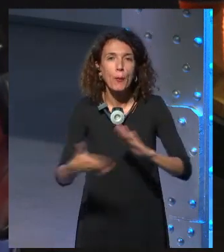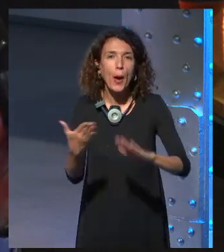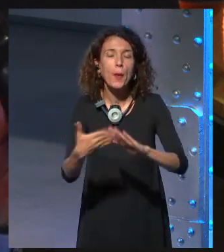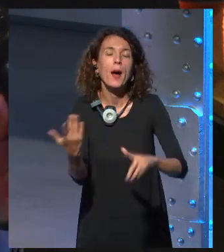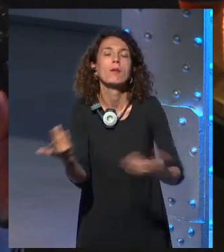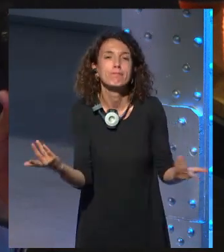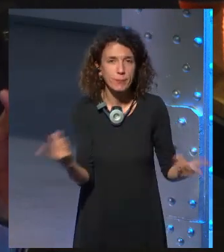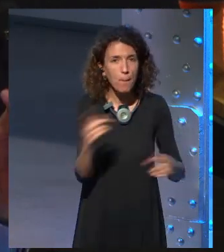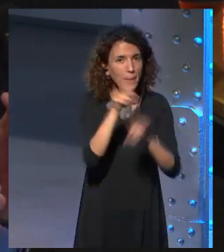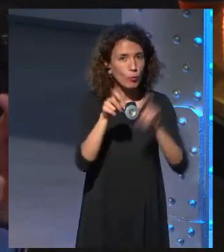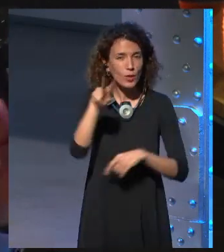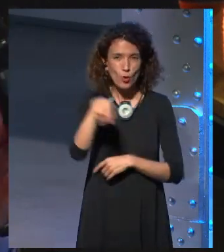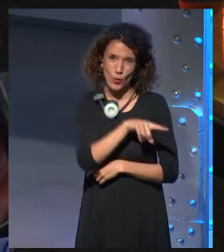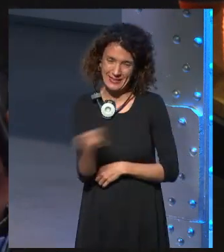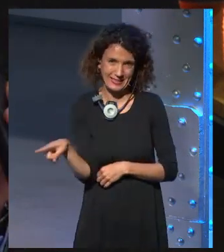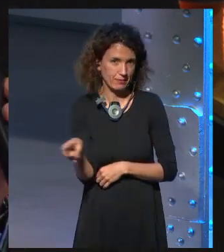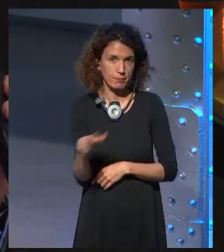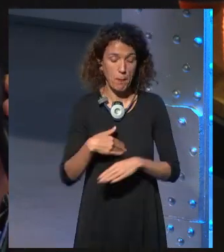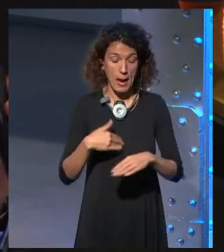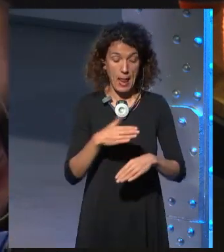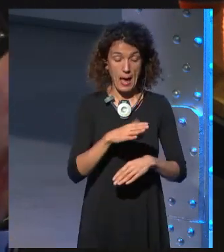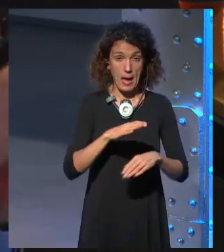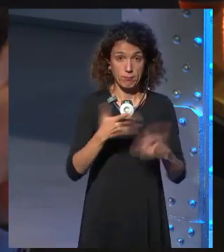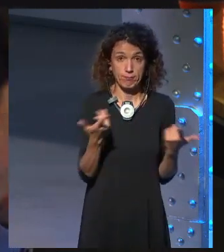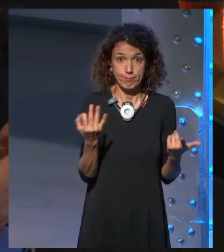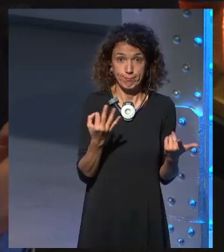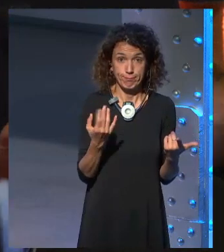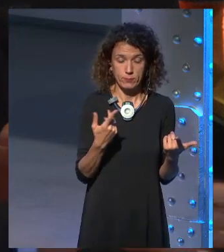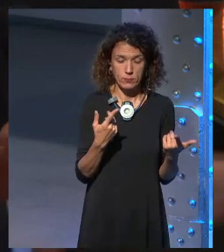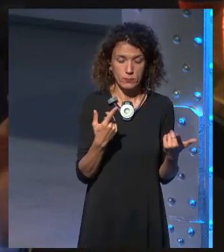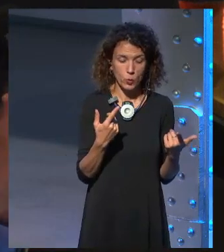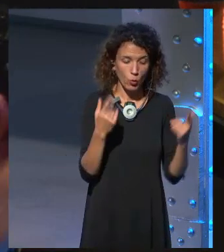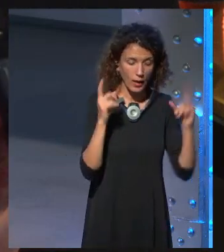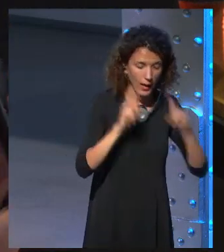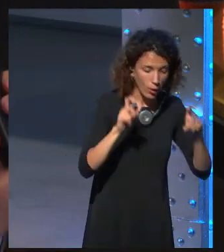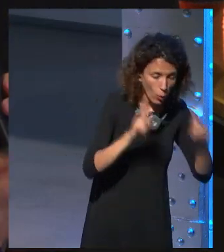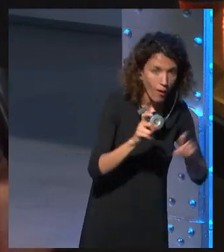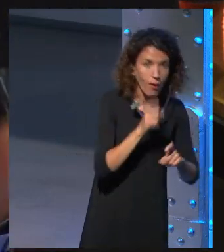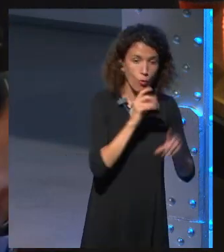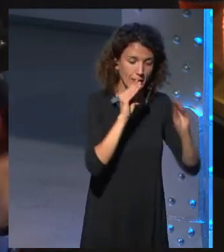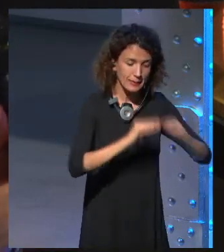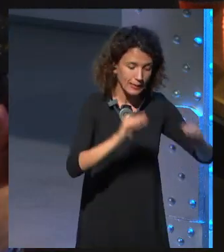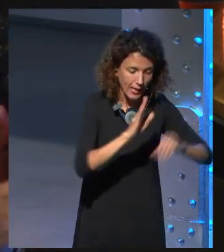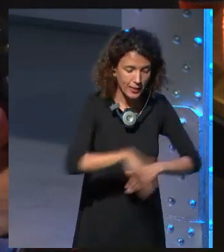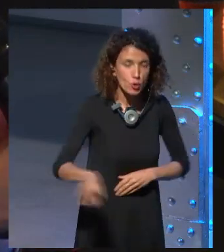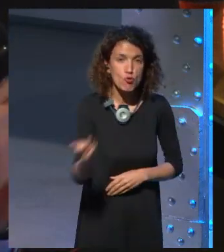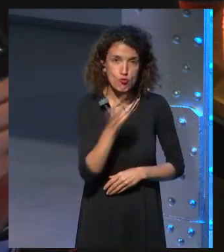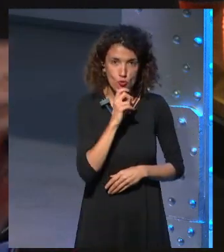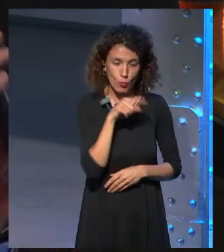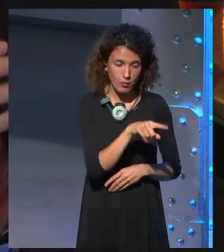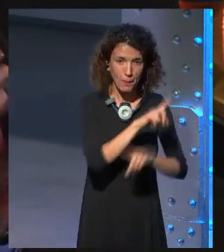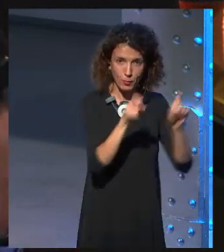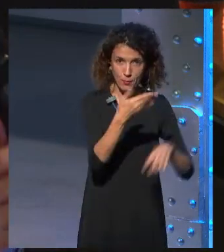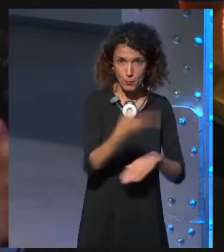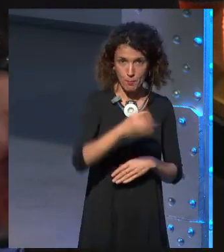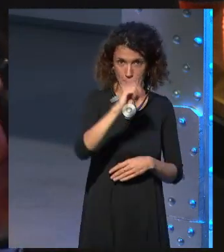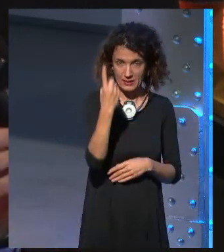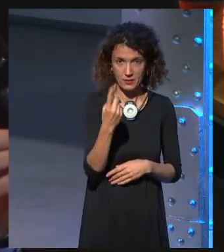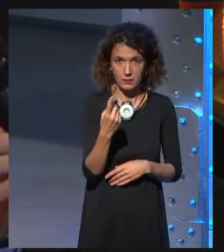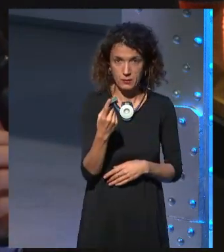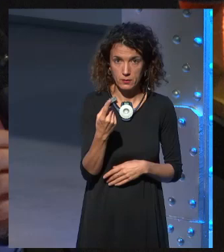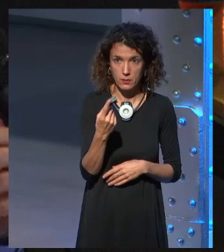where technology is going to. I think this is not the question for... in order to